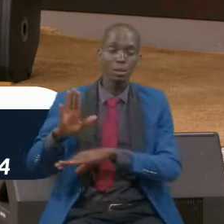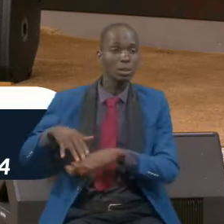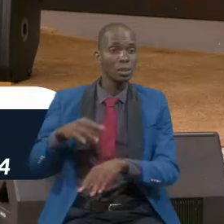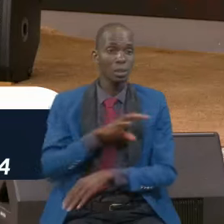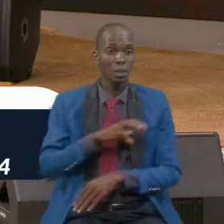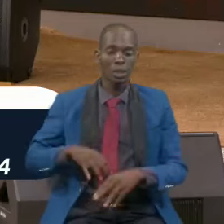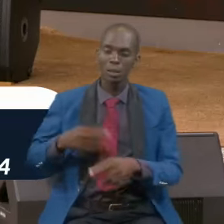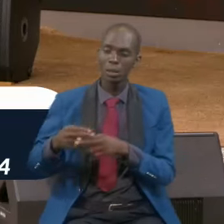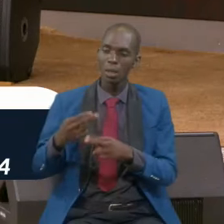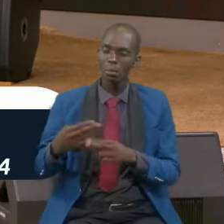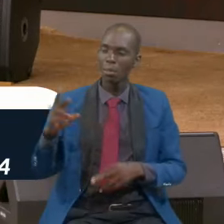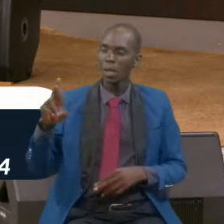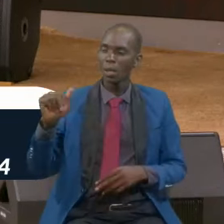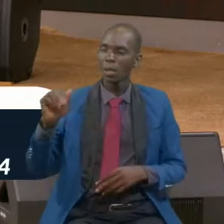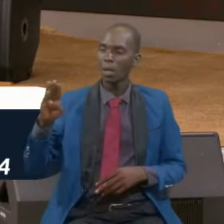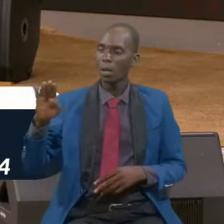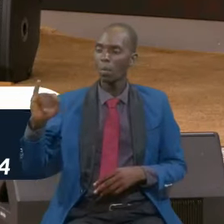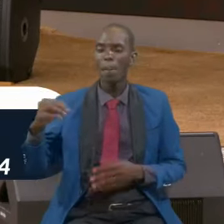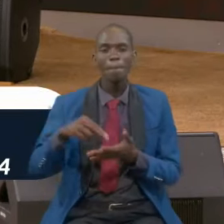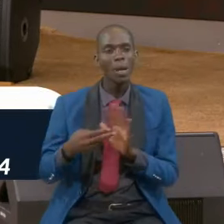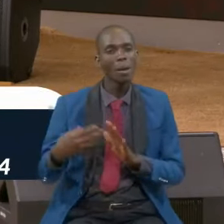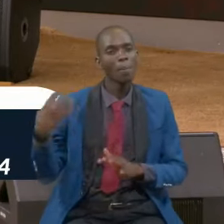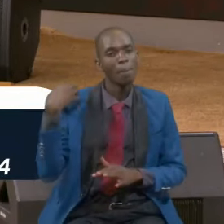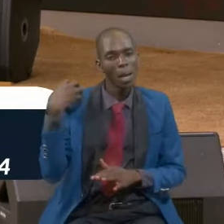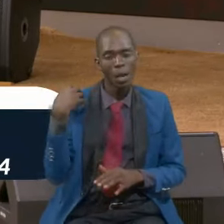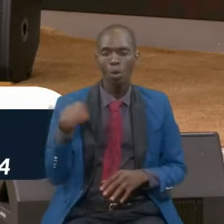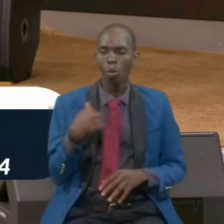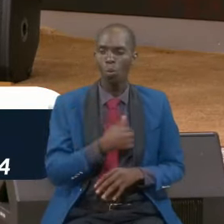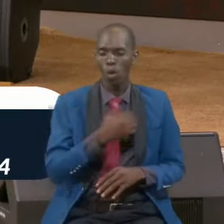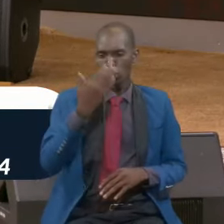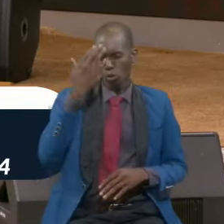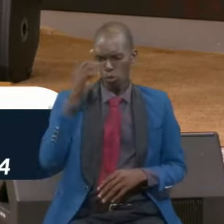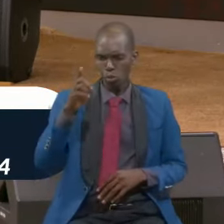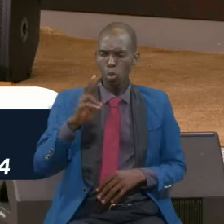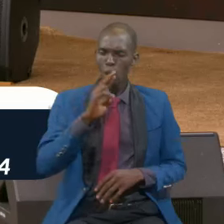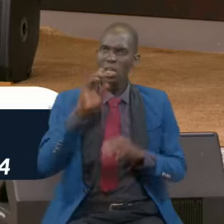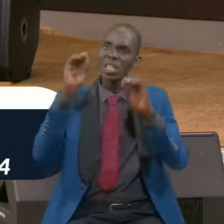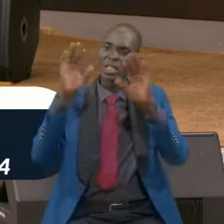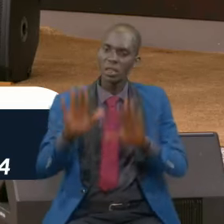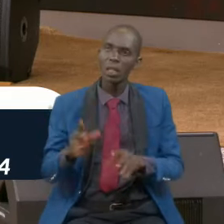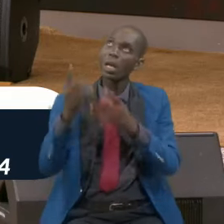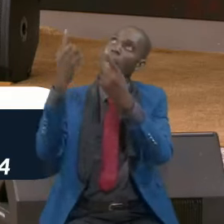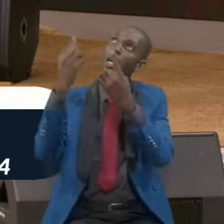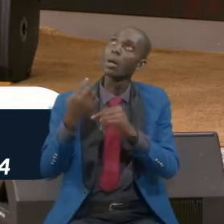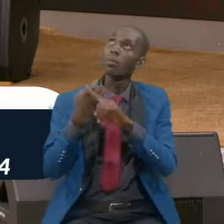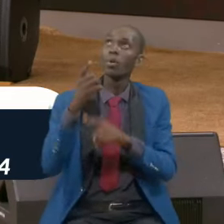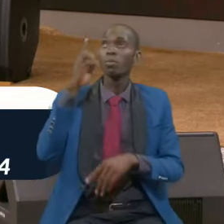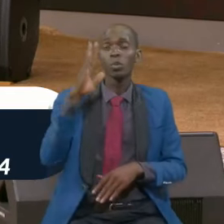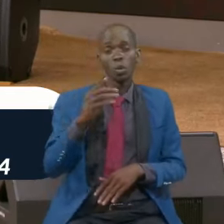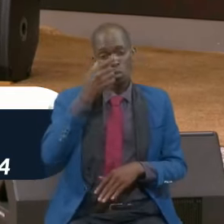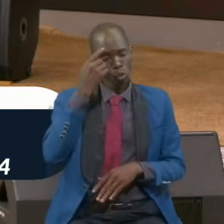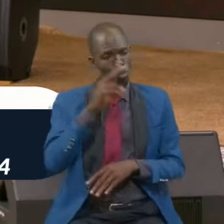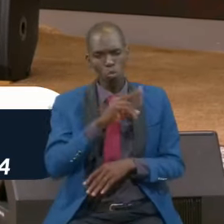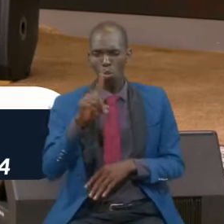that thou art a teacher come from God, for no man can do